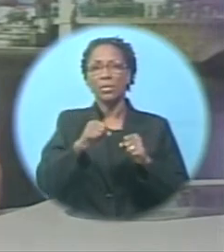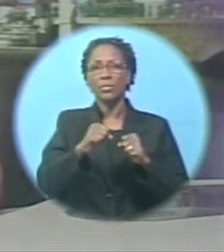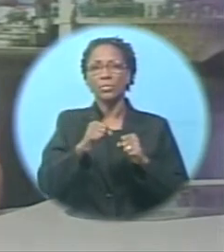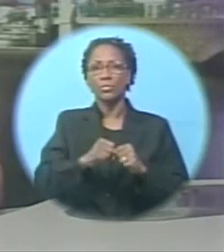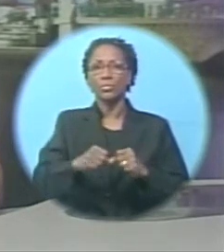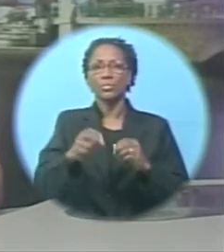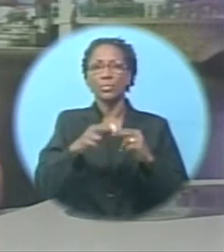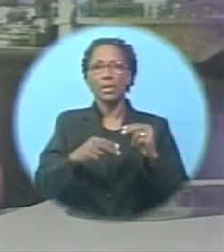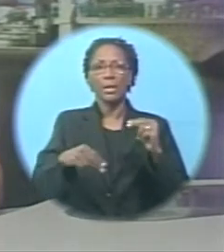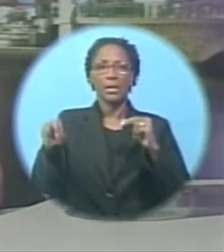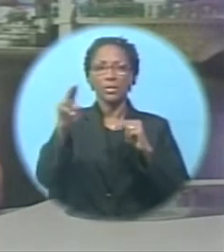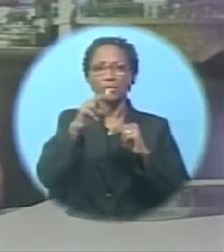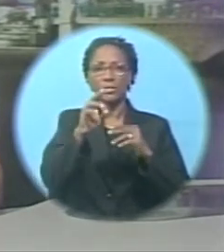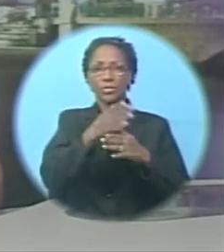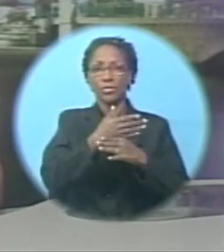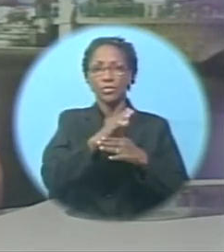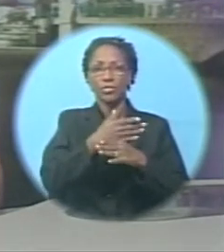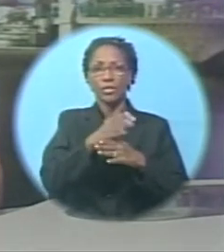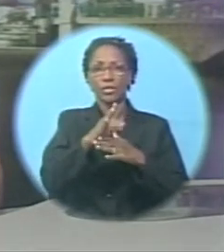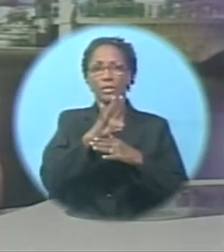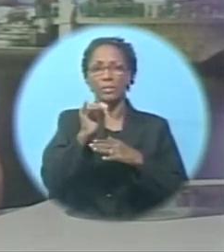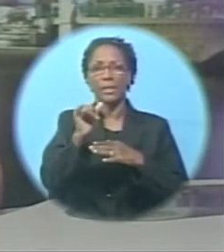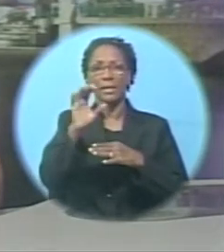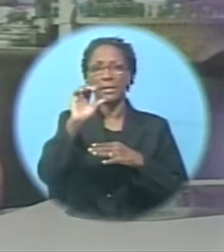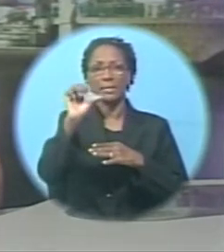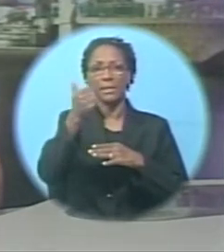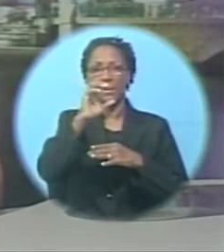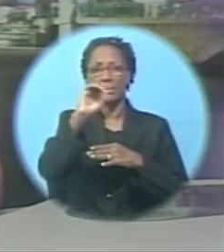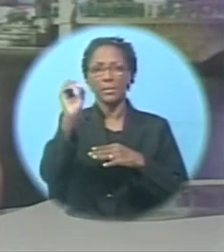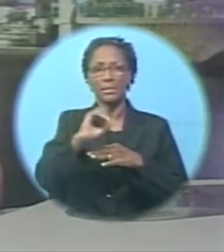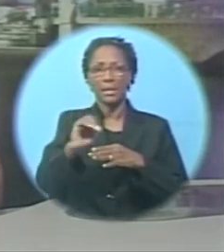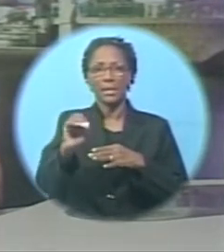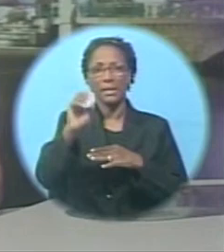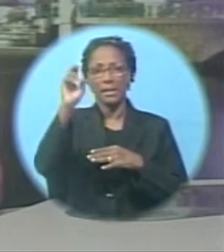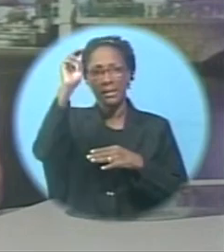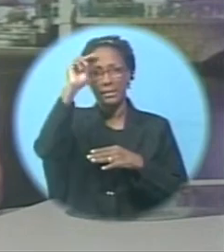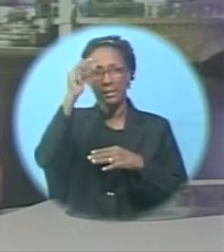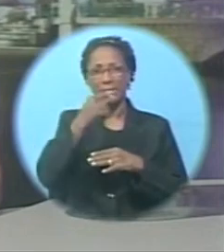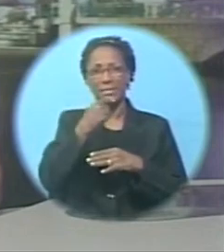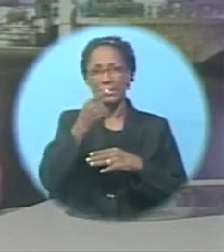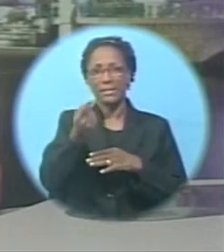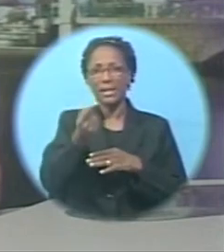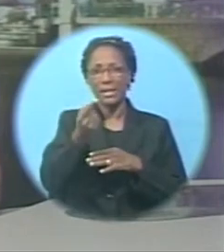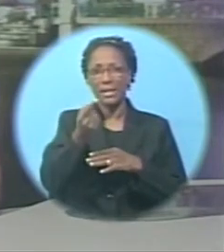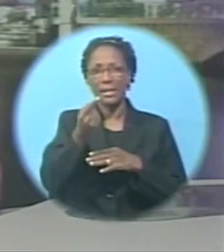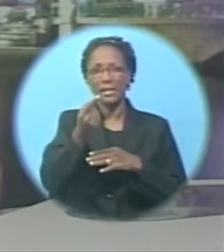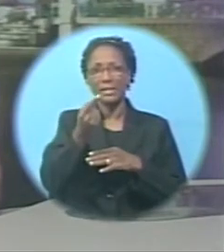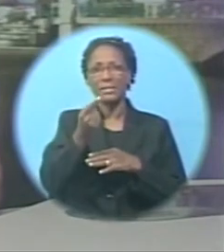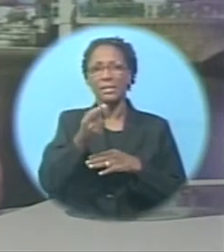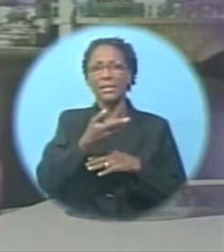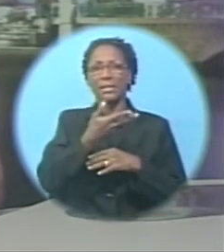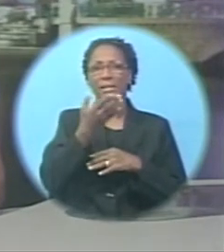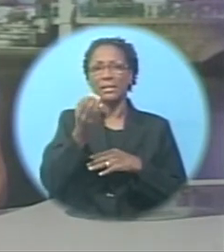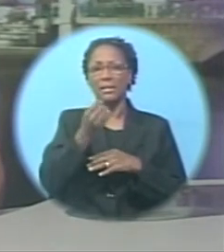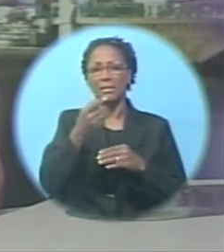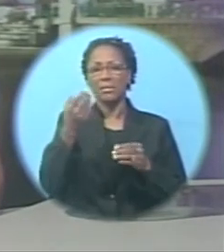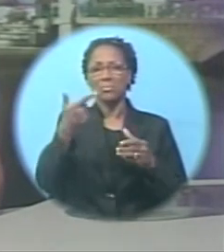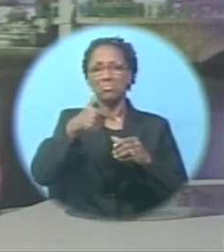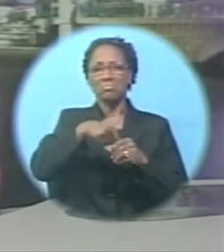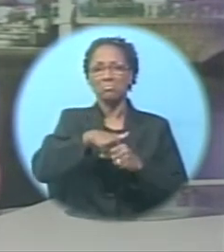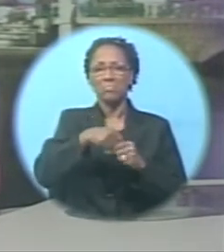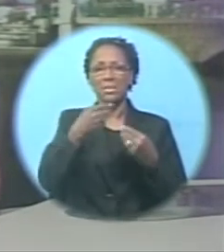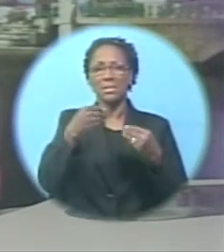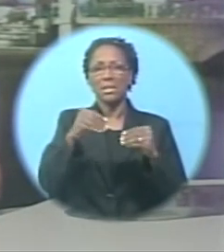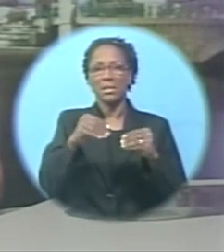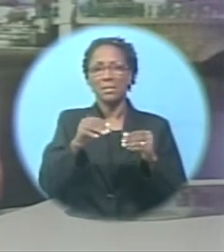10%. Mr. Nichols says the statistics on their retail market share related to fuel sales here in Barbados.